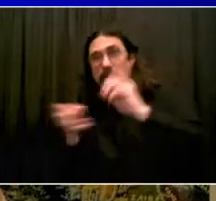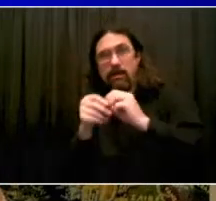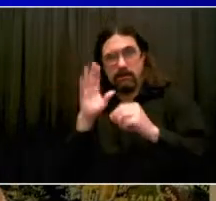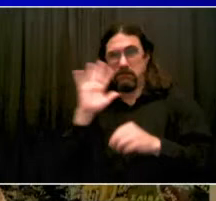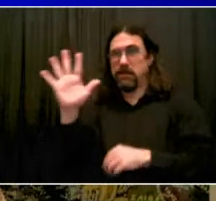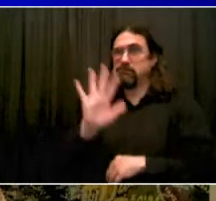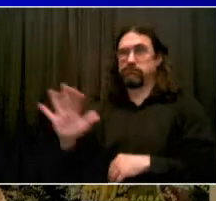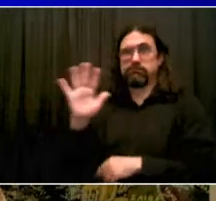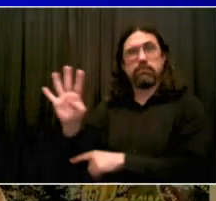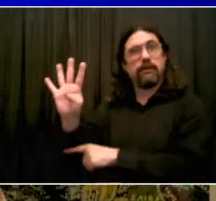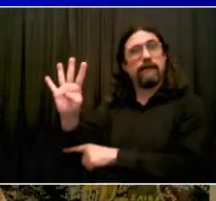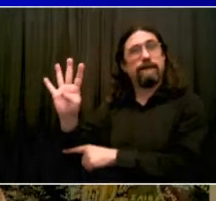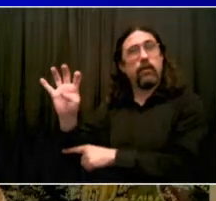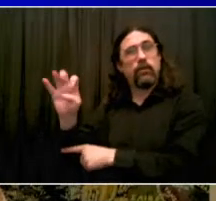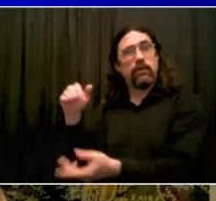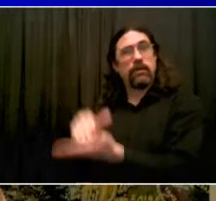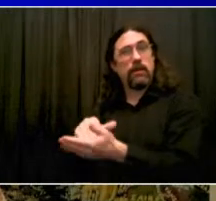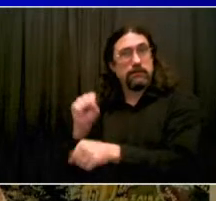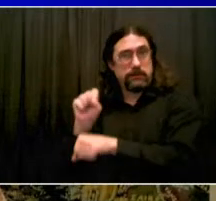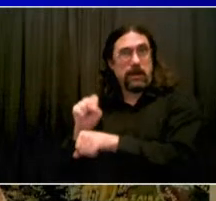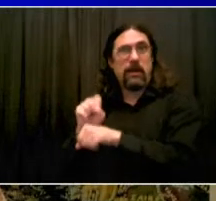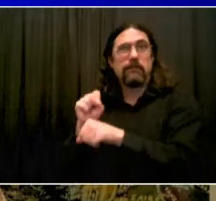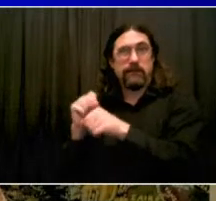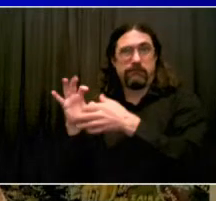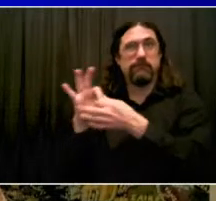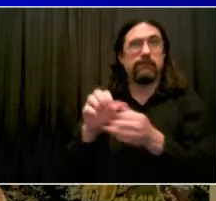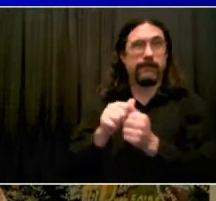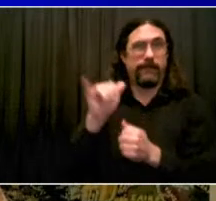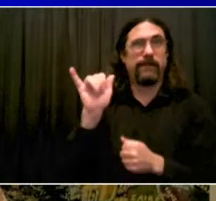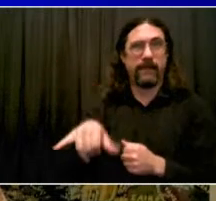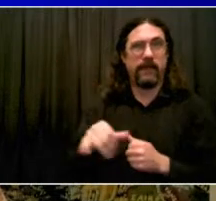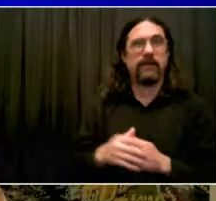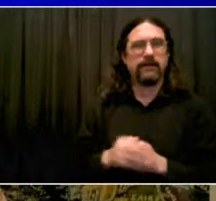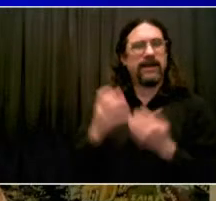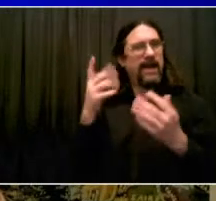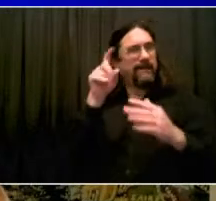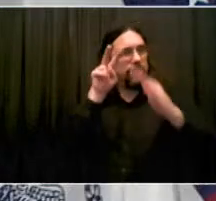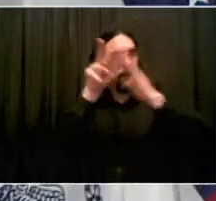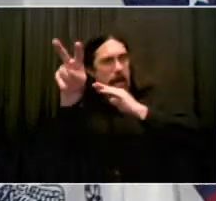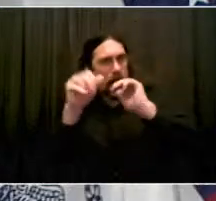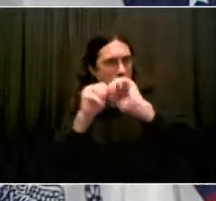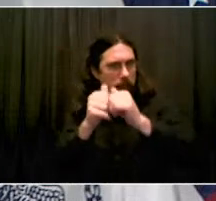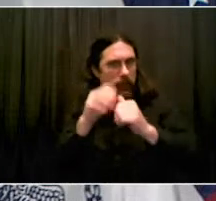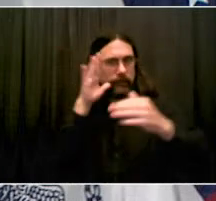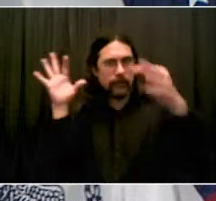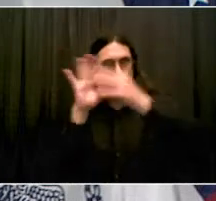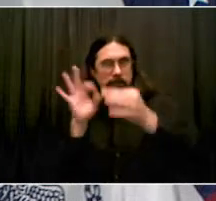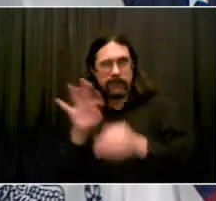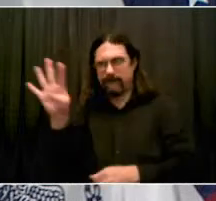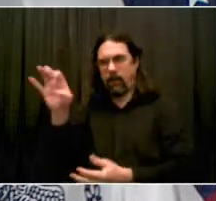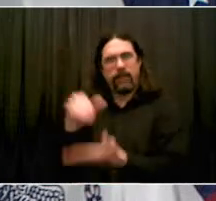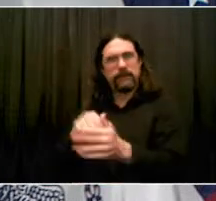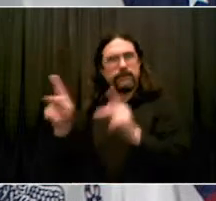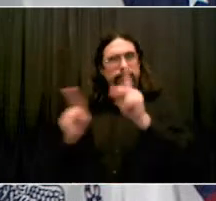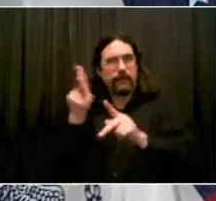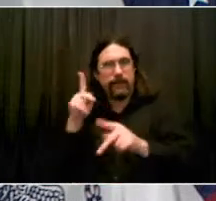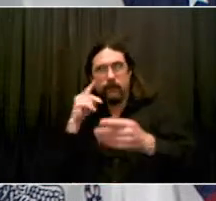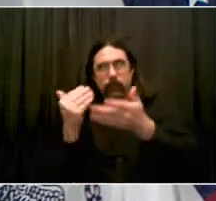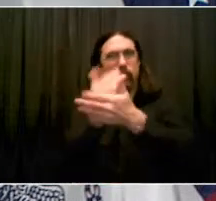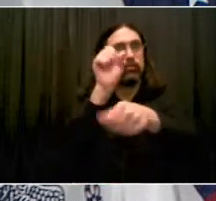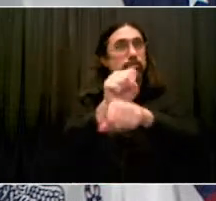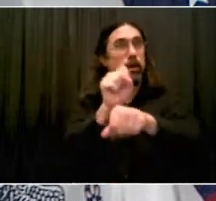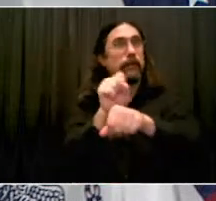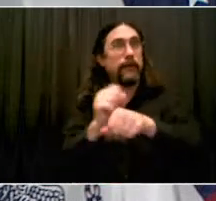really important to New York City that you're giving of yourself at this moment, and I can't thank you enough. Thank you.